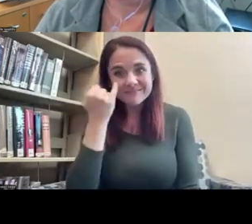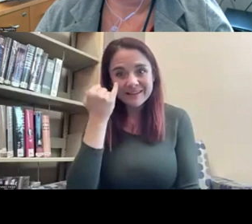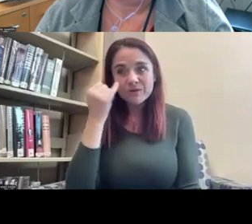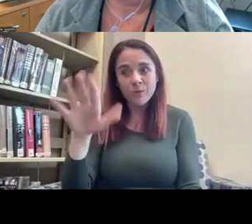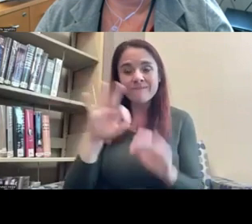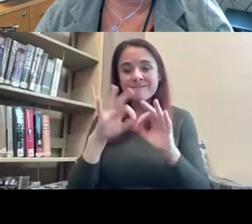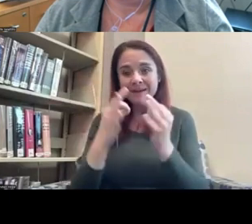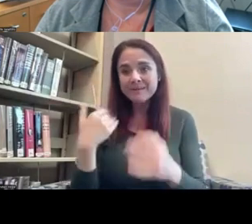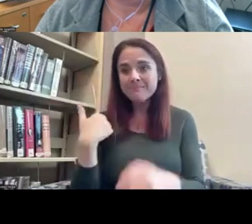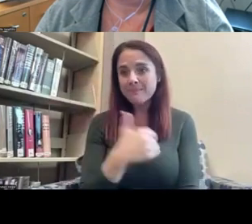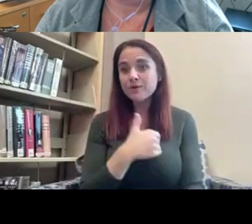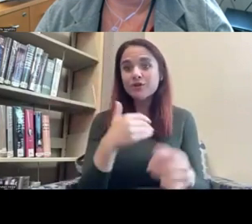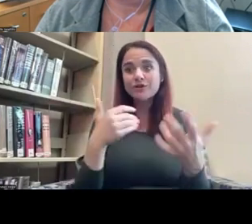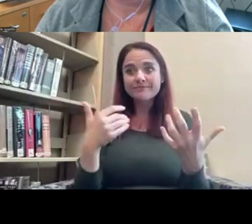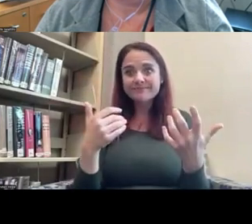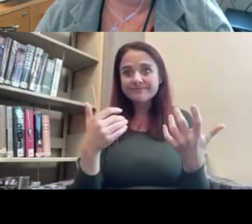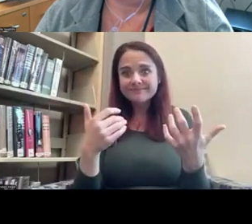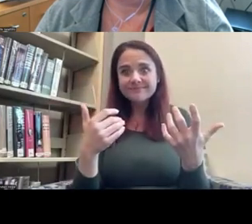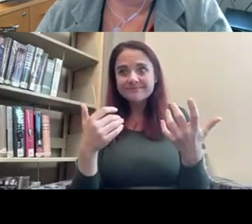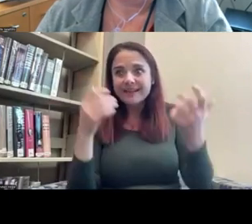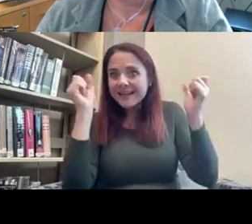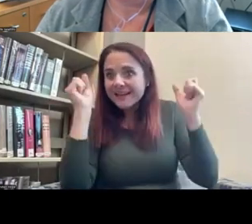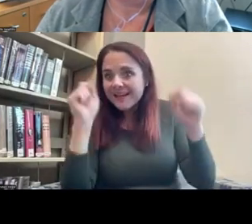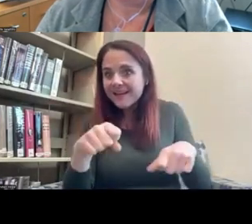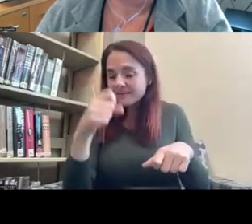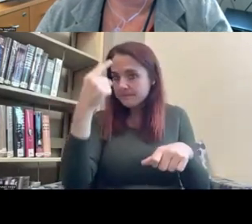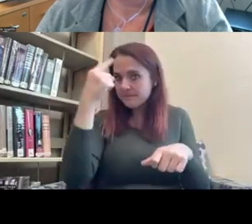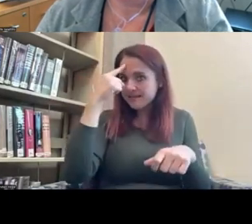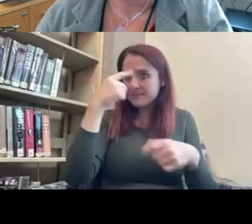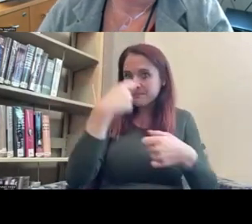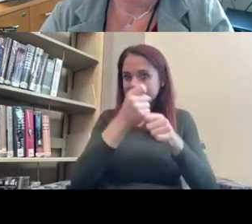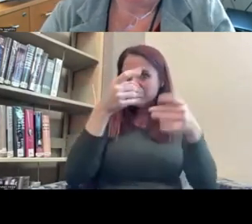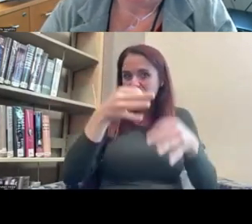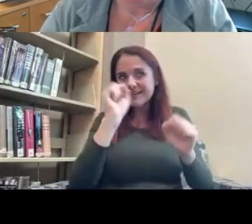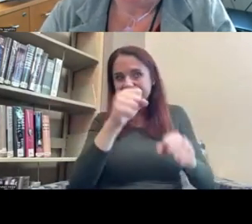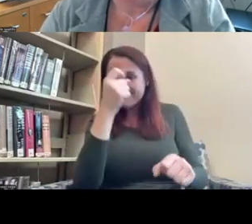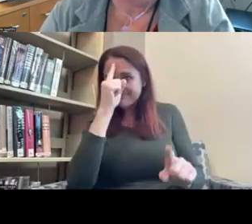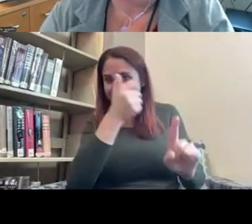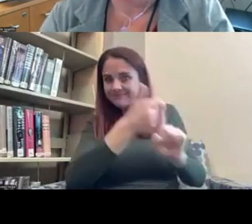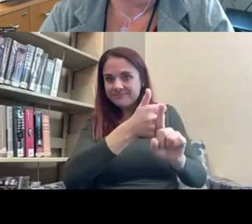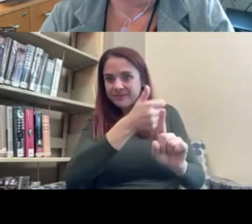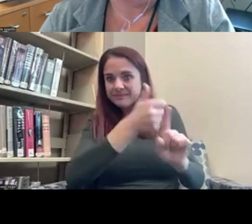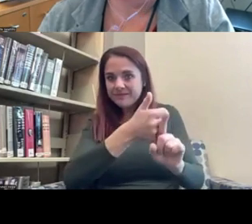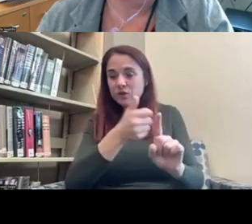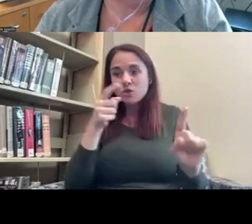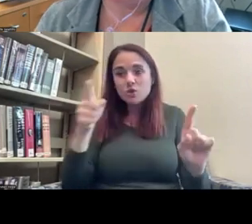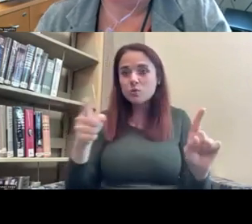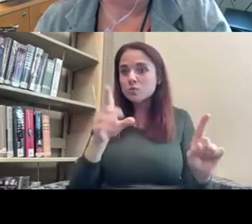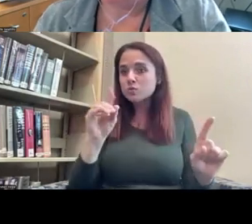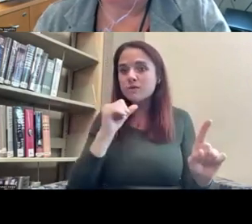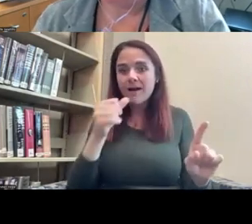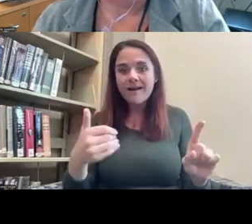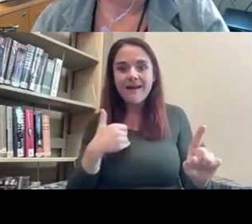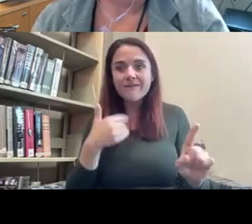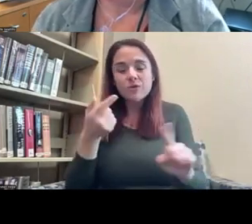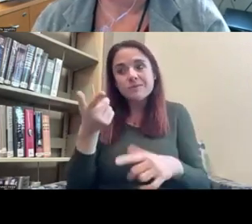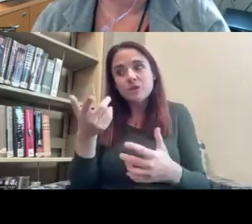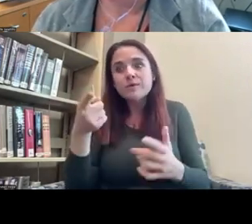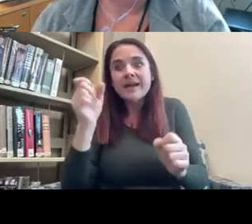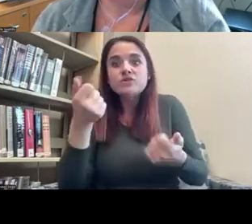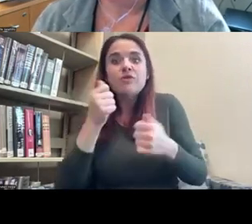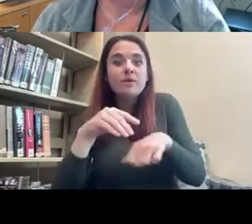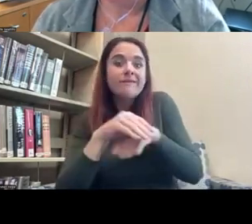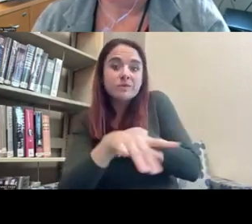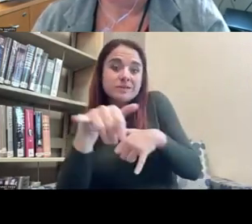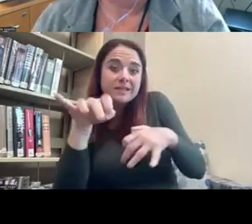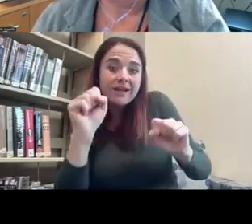member has capacity, they can make the decisions for themselves. You don't have, you can try to influence